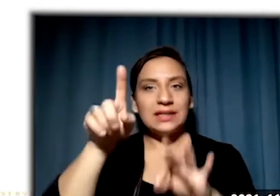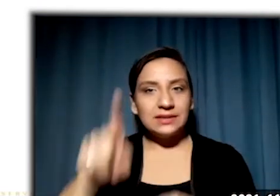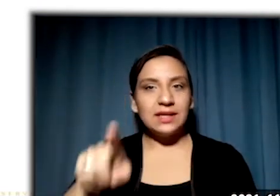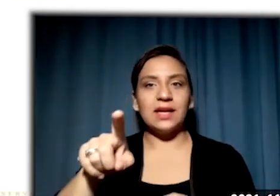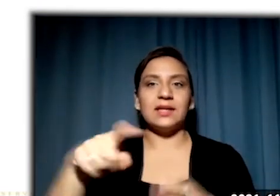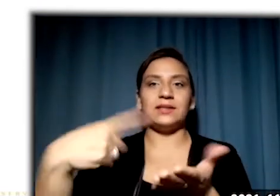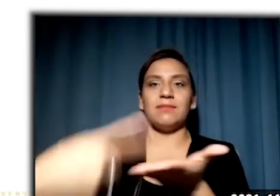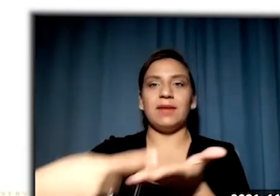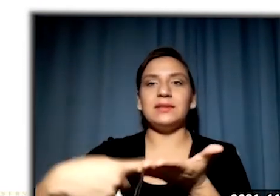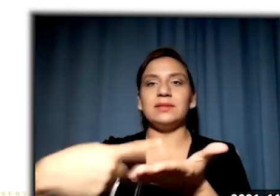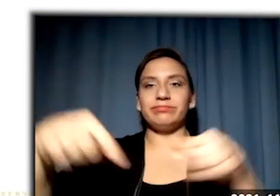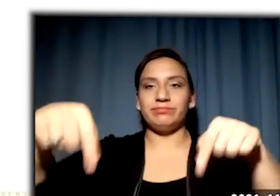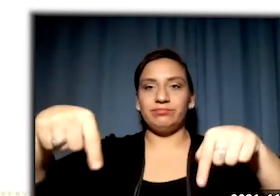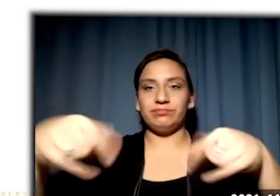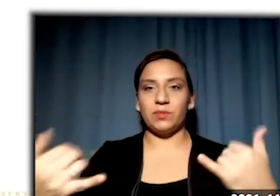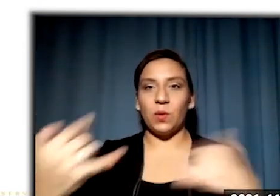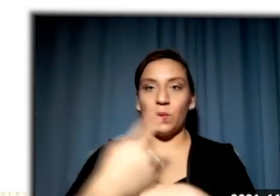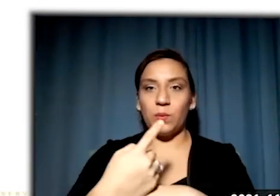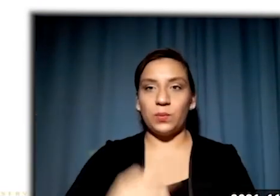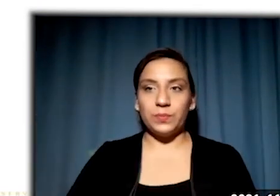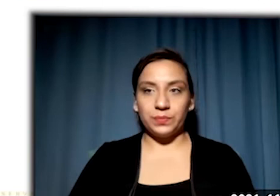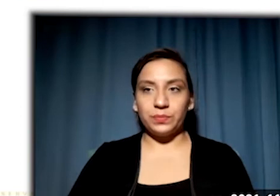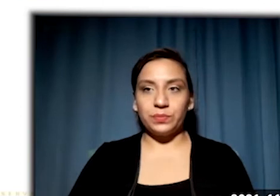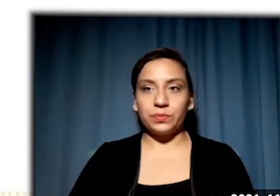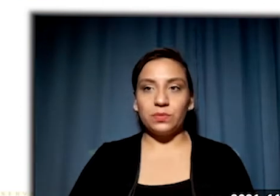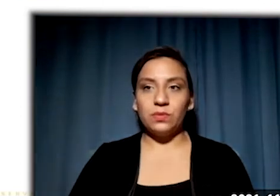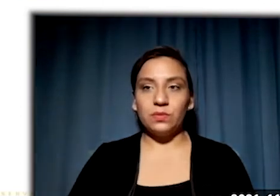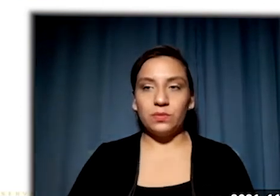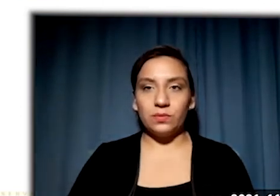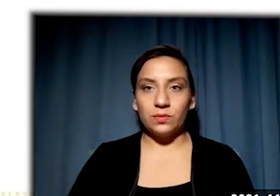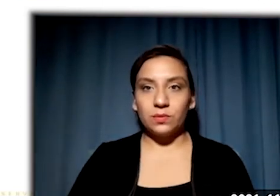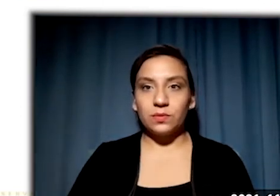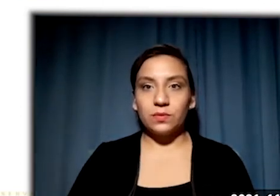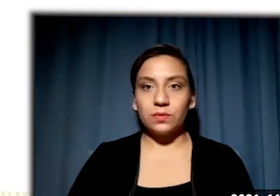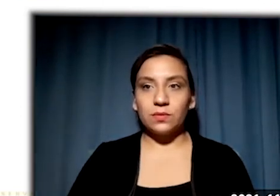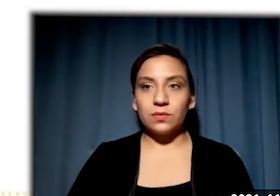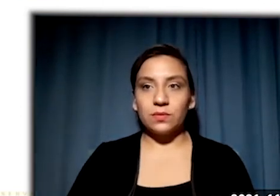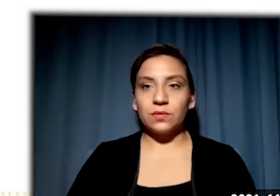further ado, I give the word to Dr. Arleen Pabón Charneco.